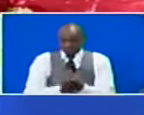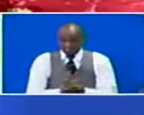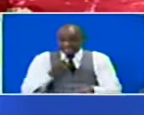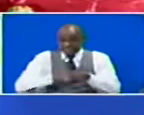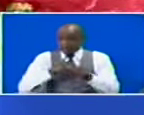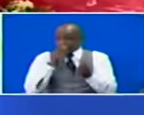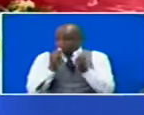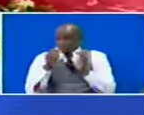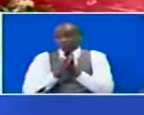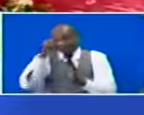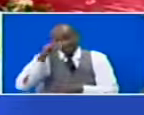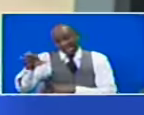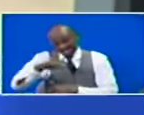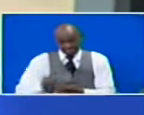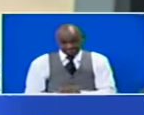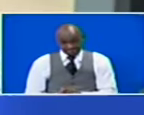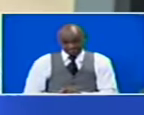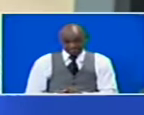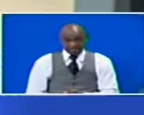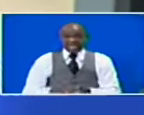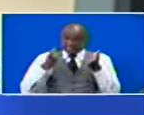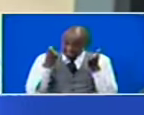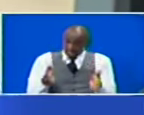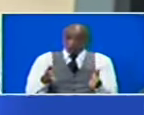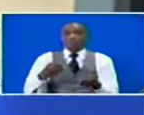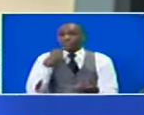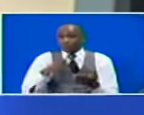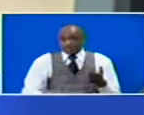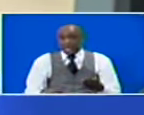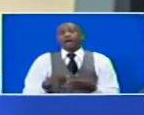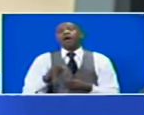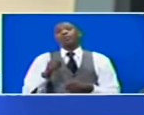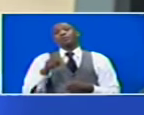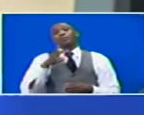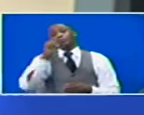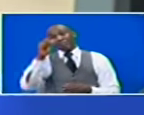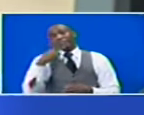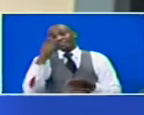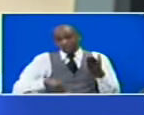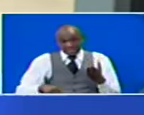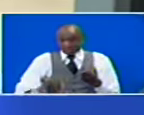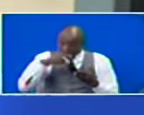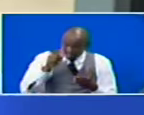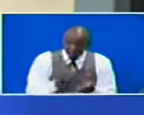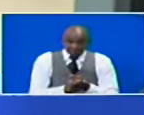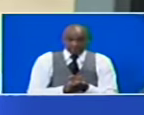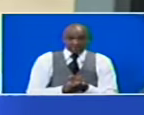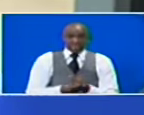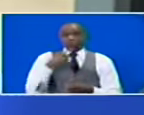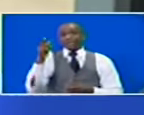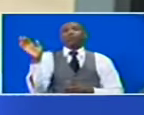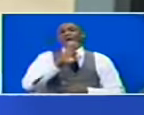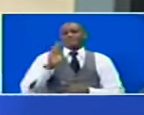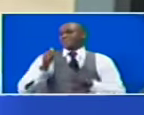race for the gubernatorial ticket. Sasa naletwa na watu kama Mudhama wanatengemewa heti abebe kikaratasi kinaandikwa